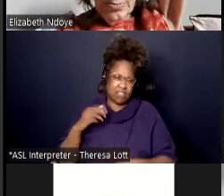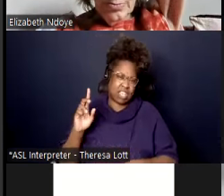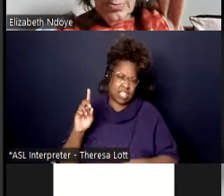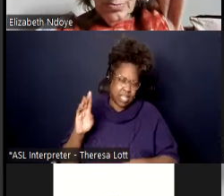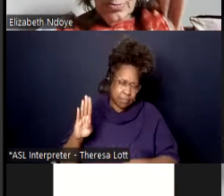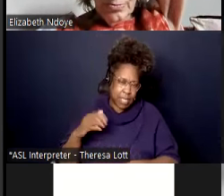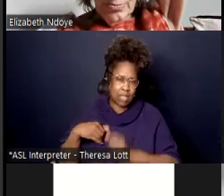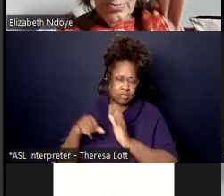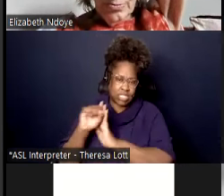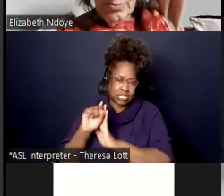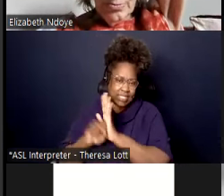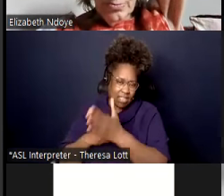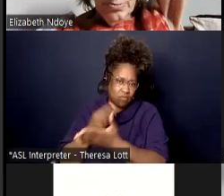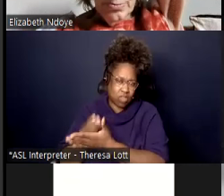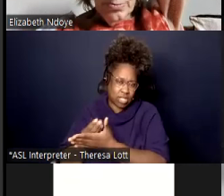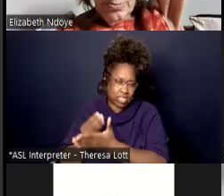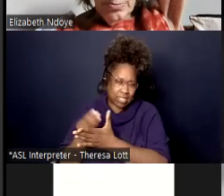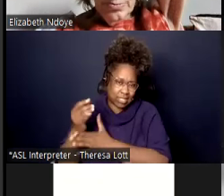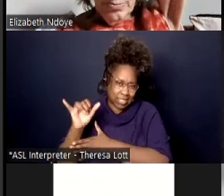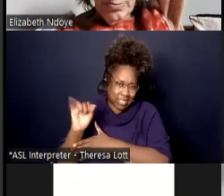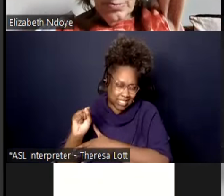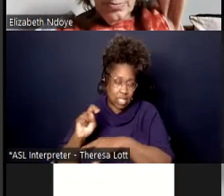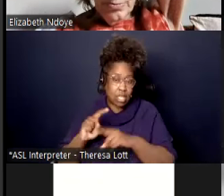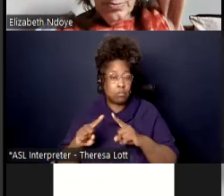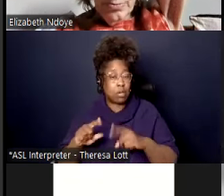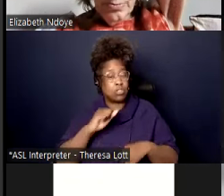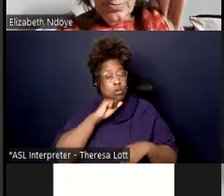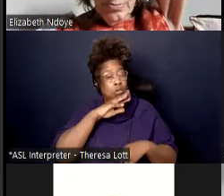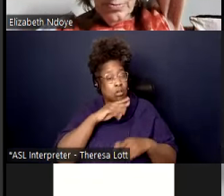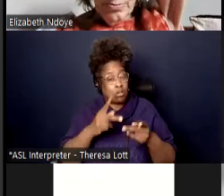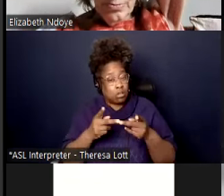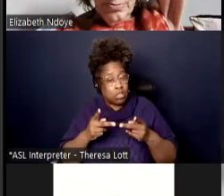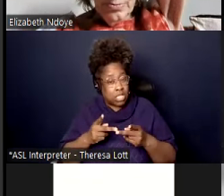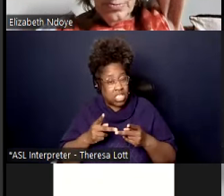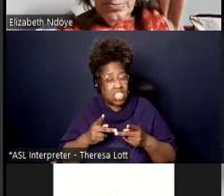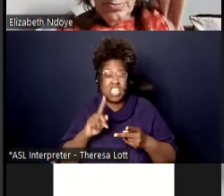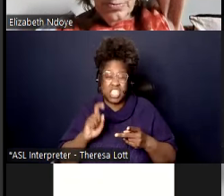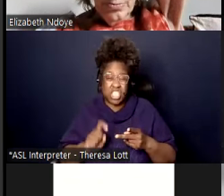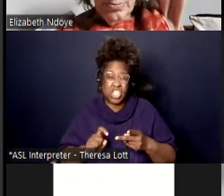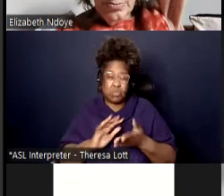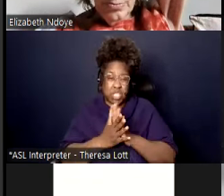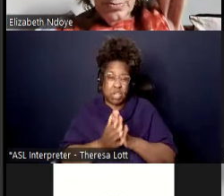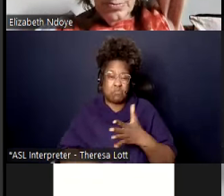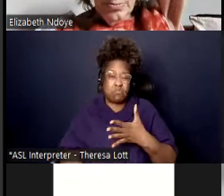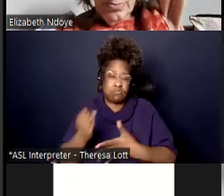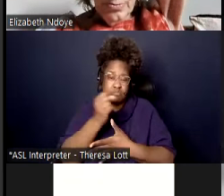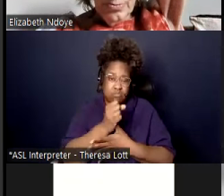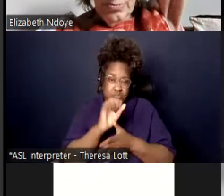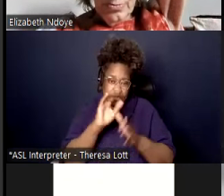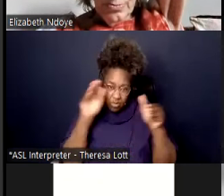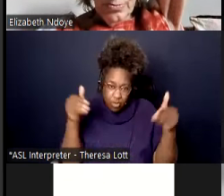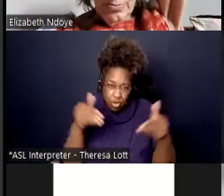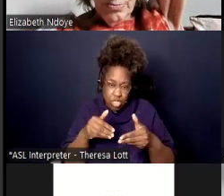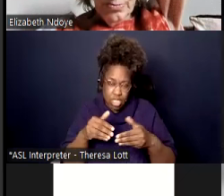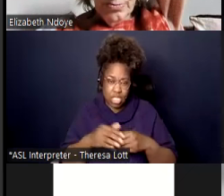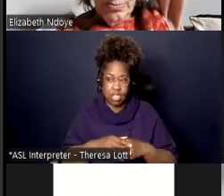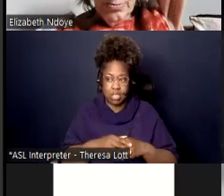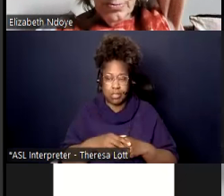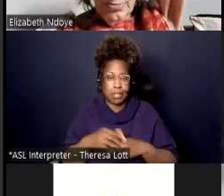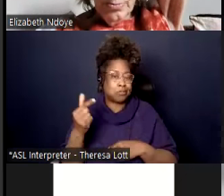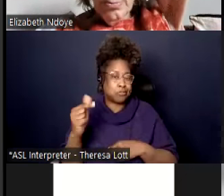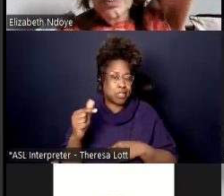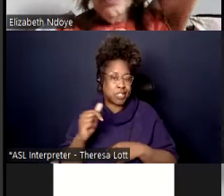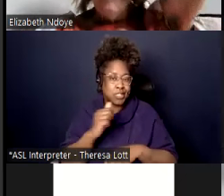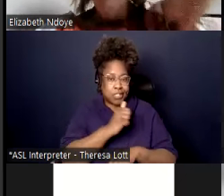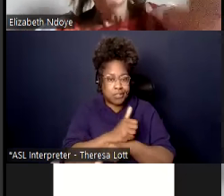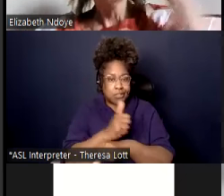of advancing those to, really sort of prioritize those sites for things like the green infrastructure or open space, things that